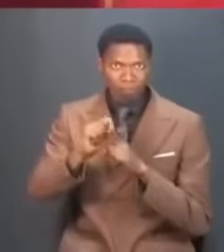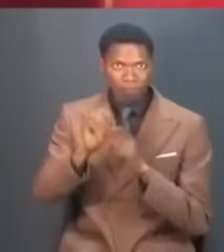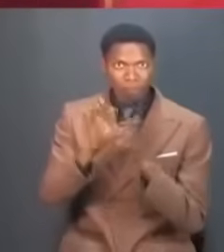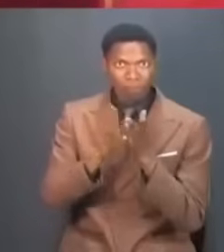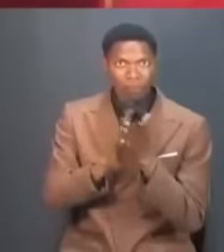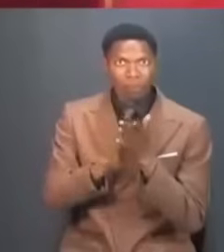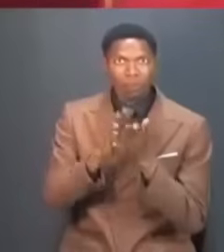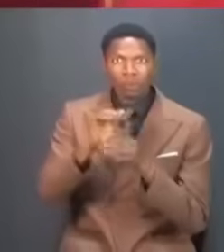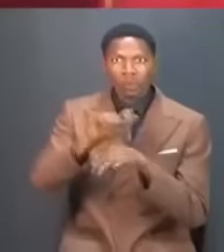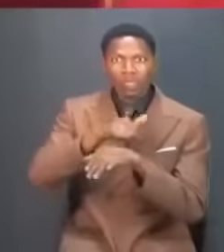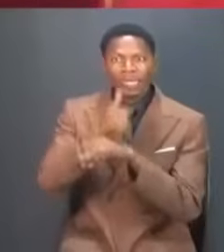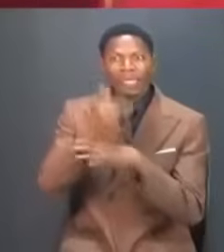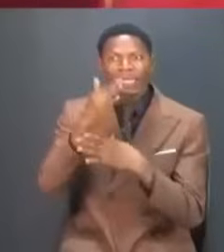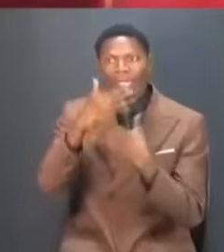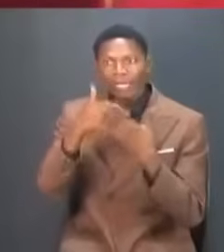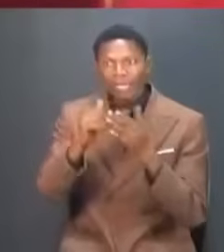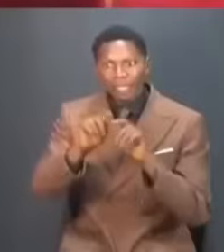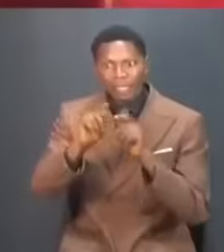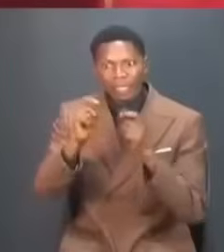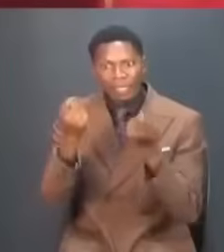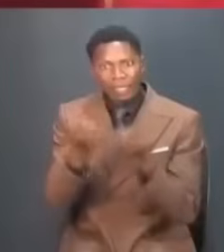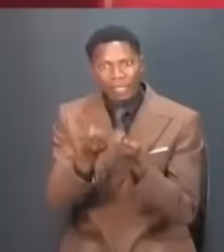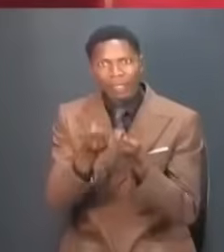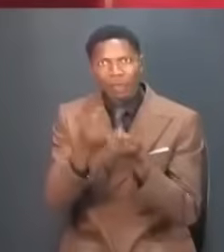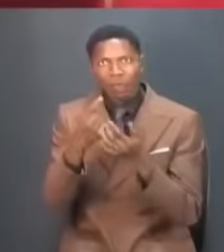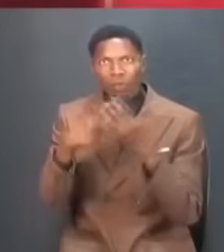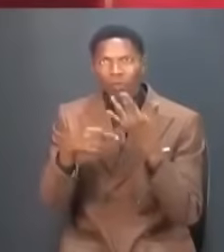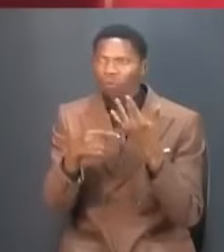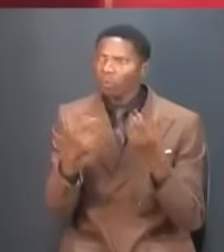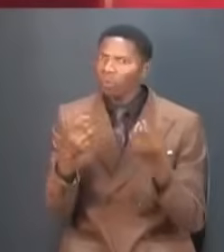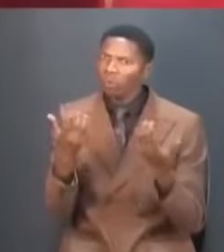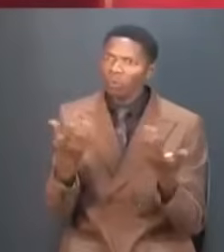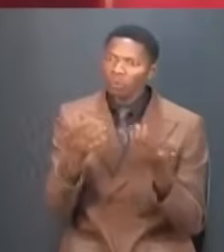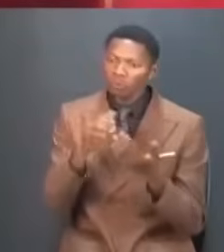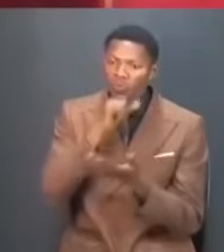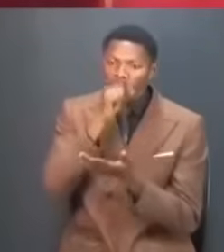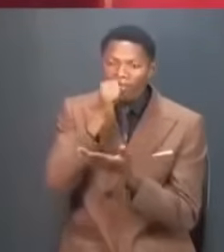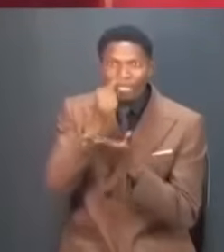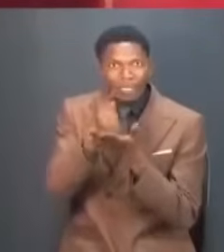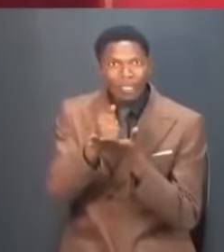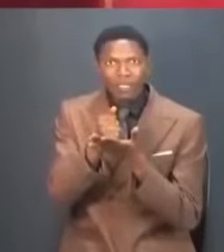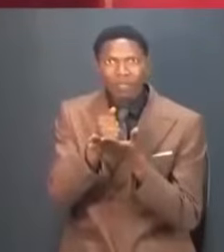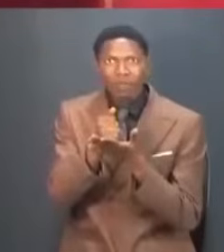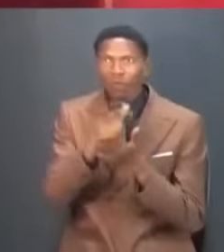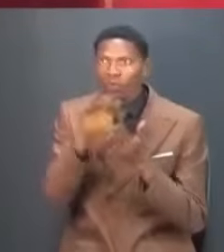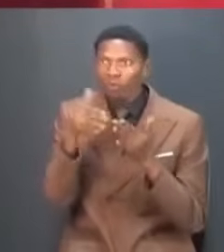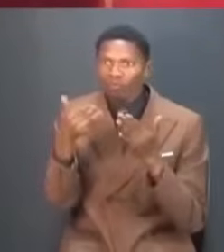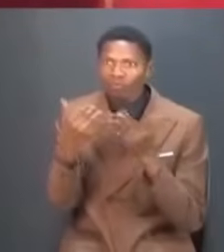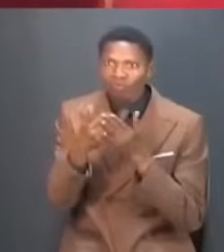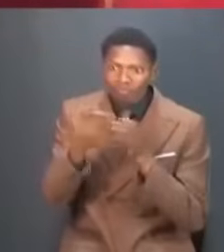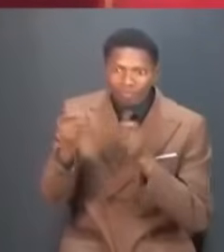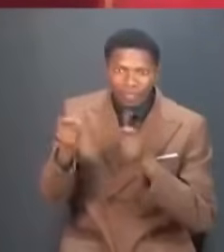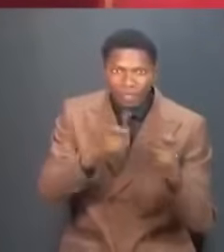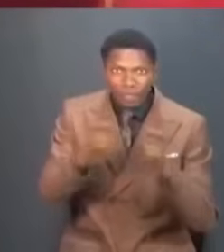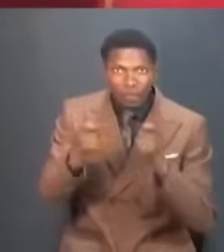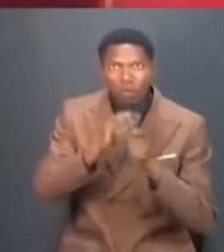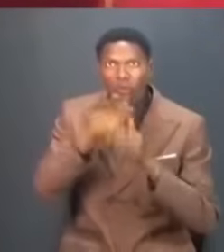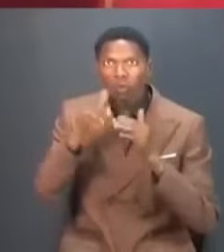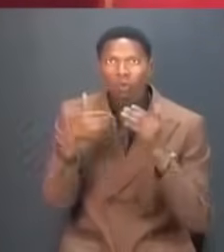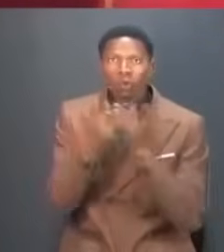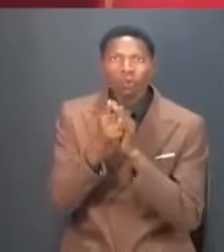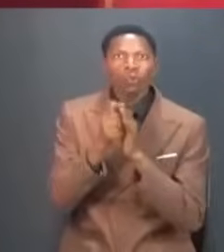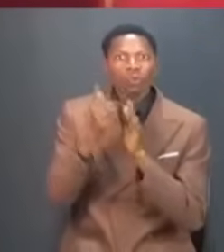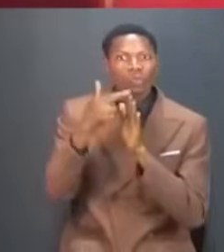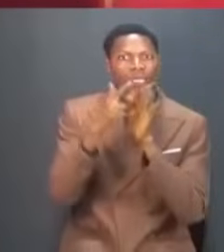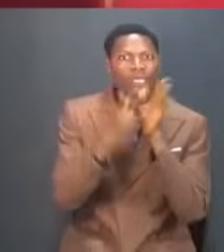task force dedicated to ensure the enforcement of all the rules and regulations